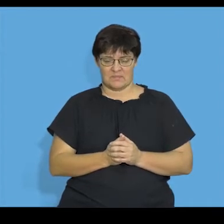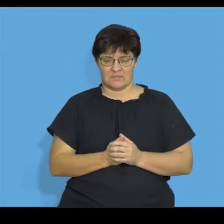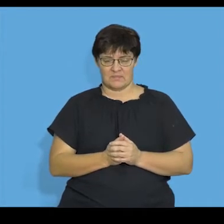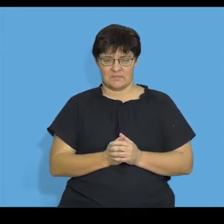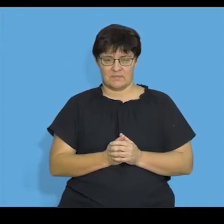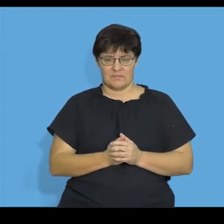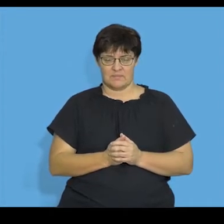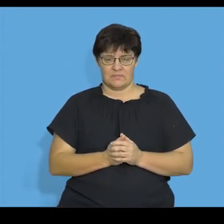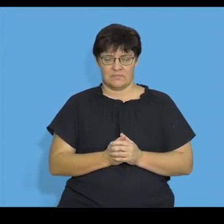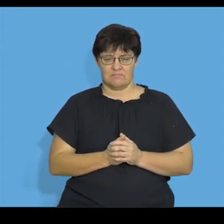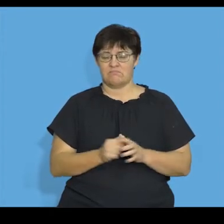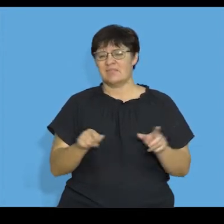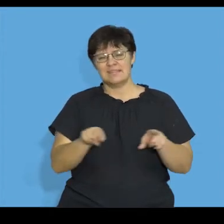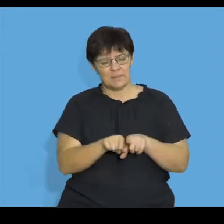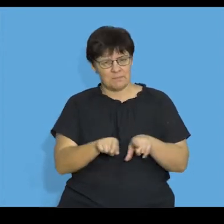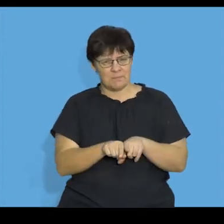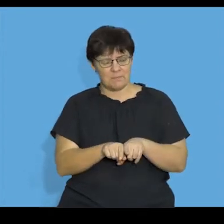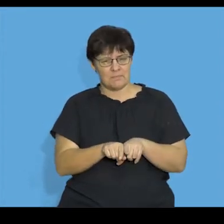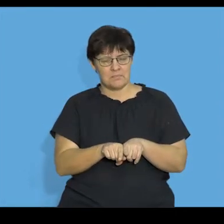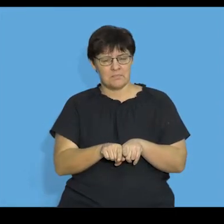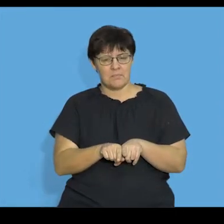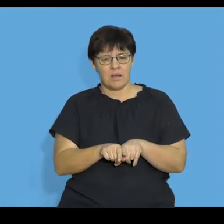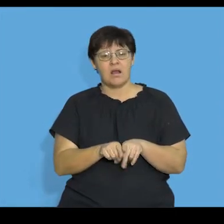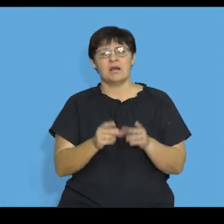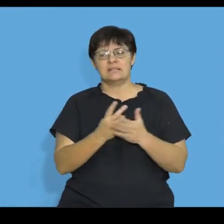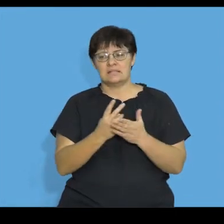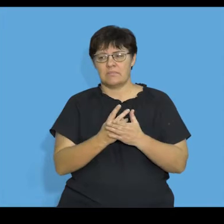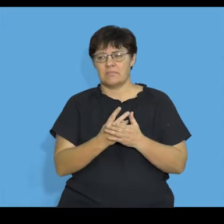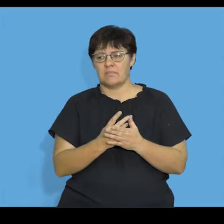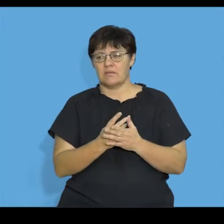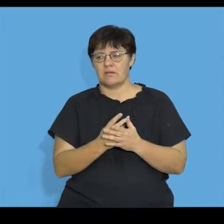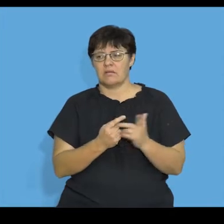And we've even got some field lines that run out